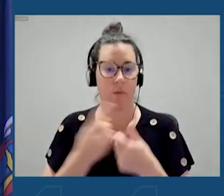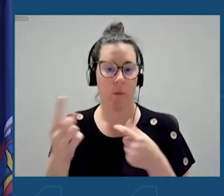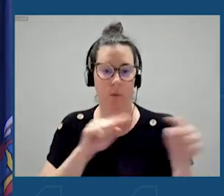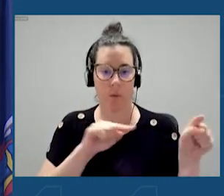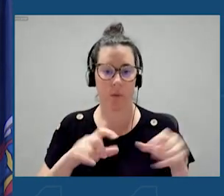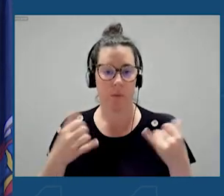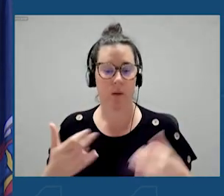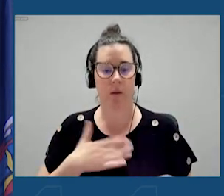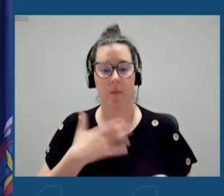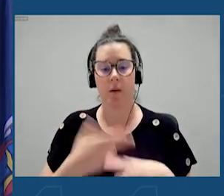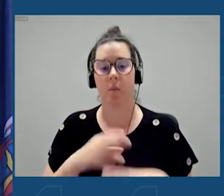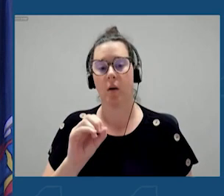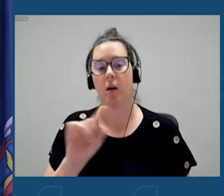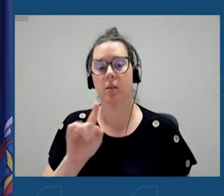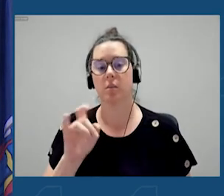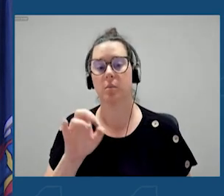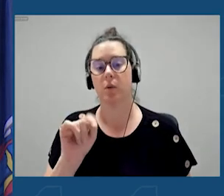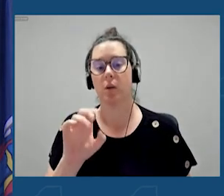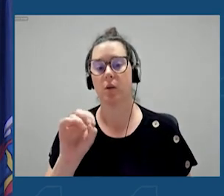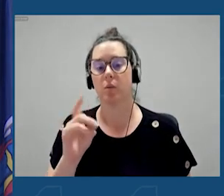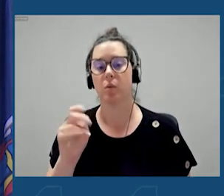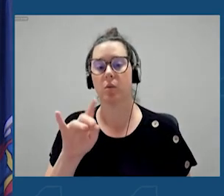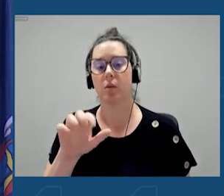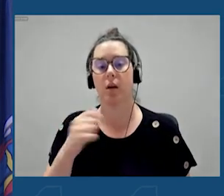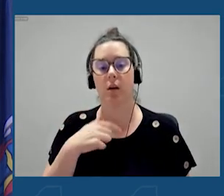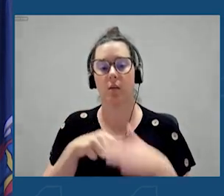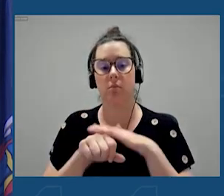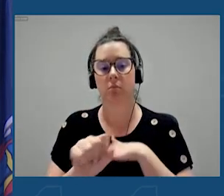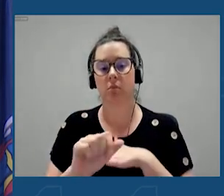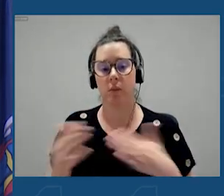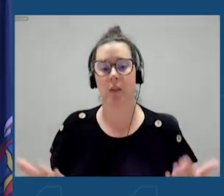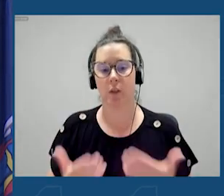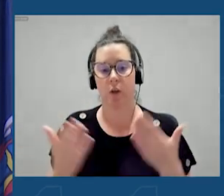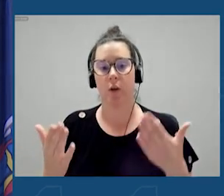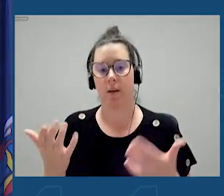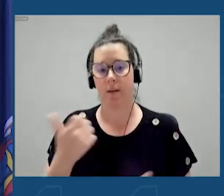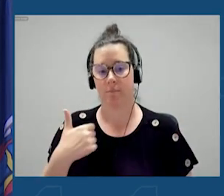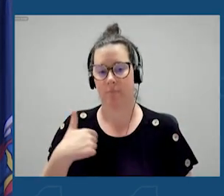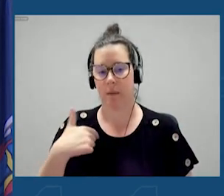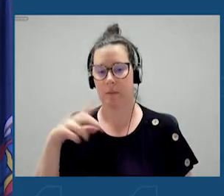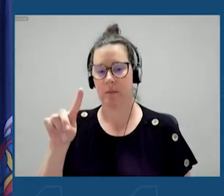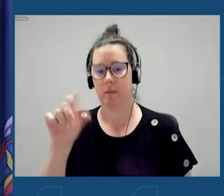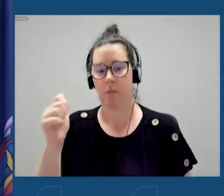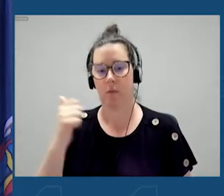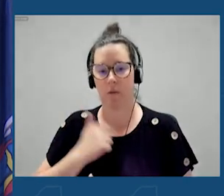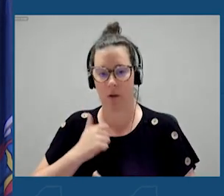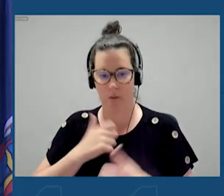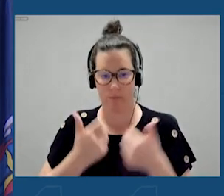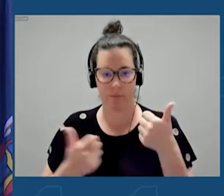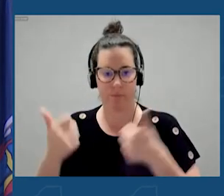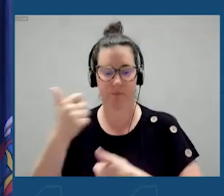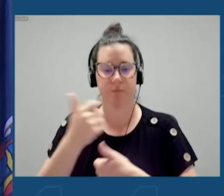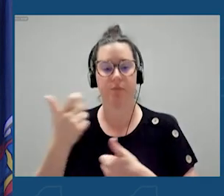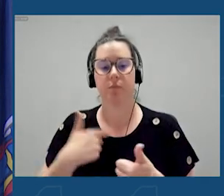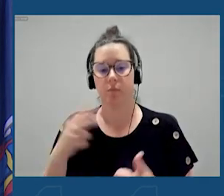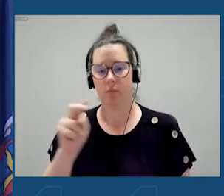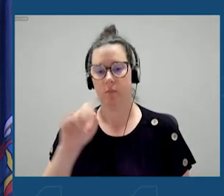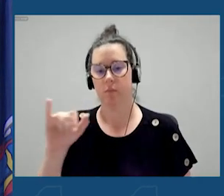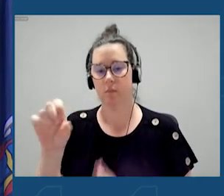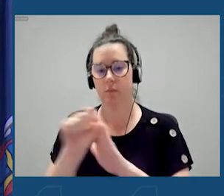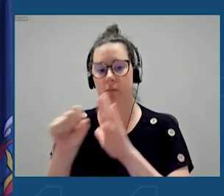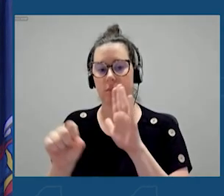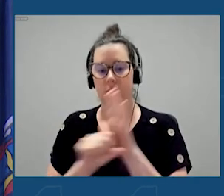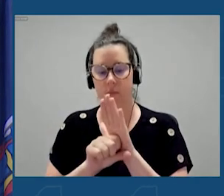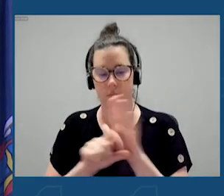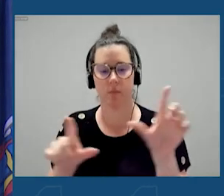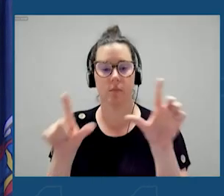Osbert Orduña. I am a native New Yorker, a service-disabled veteran, and the Chief Executive Officer of a New York State licensed card